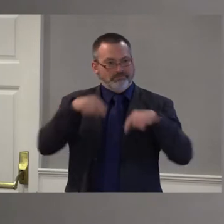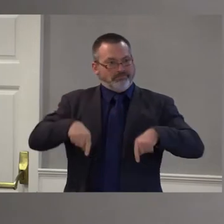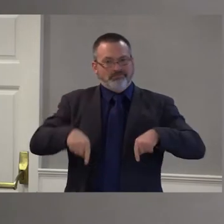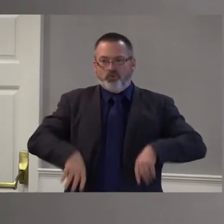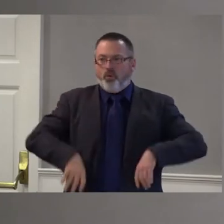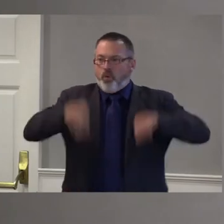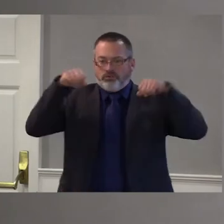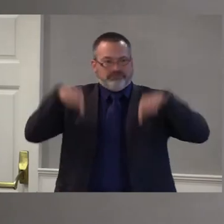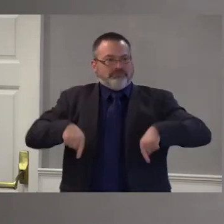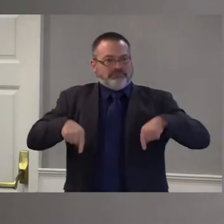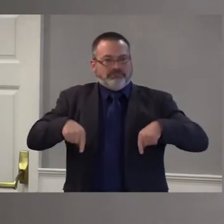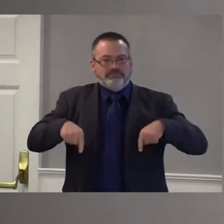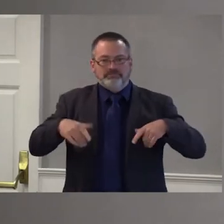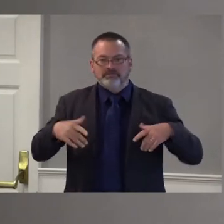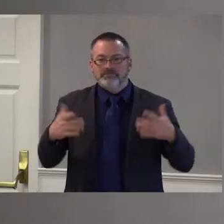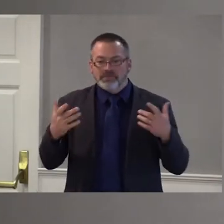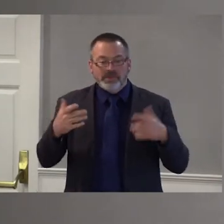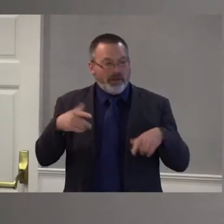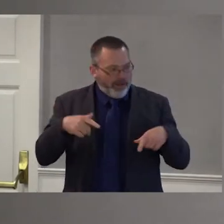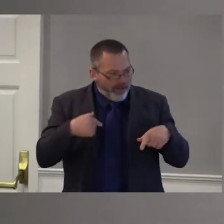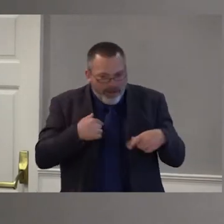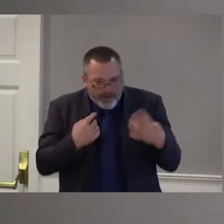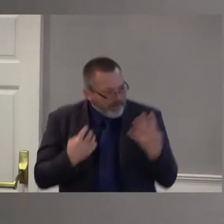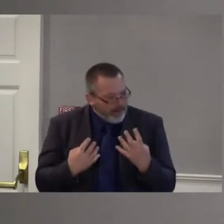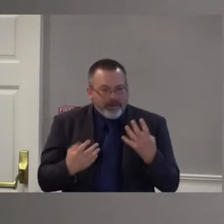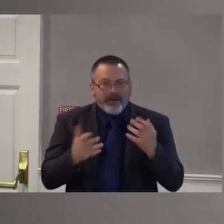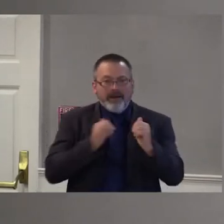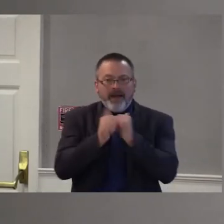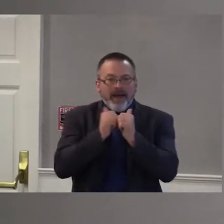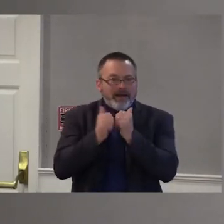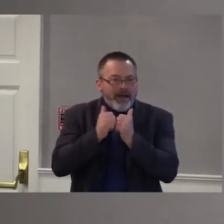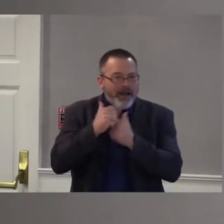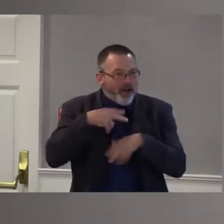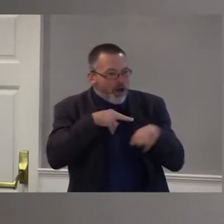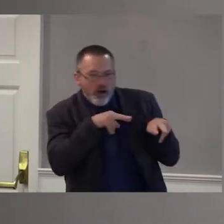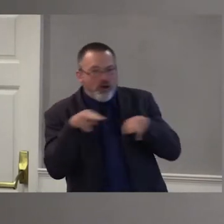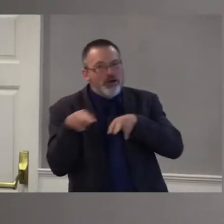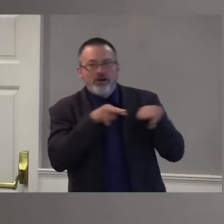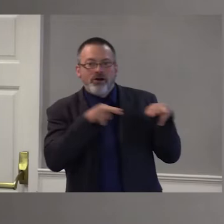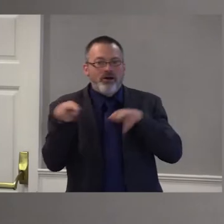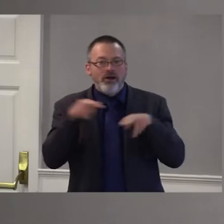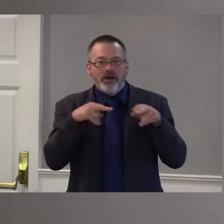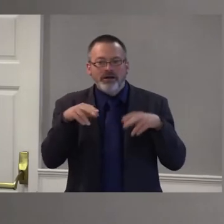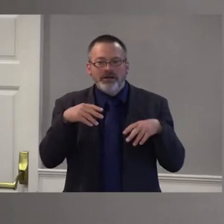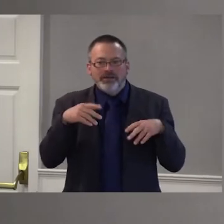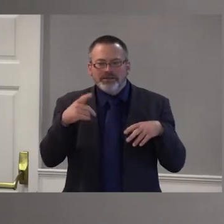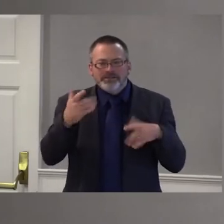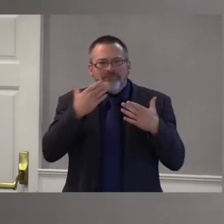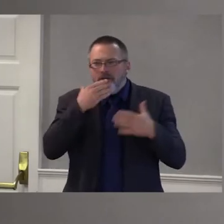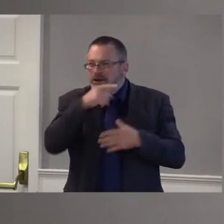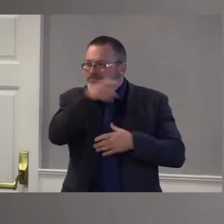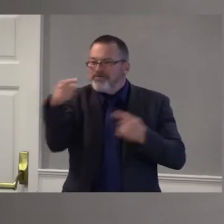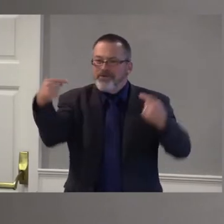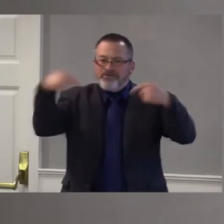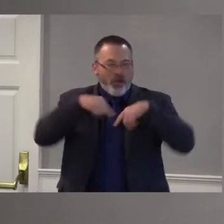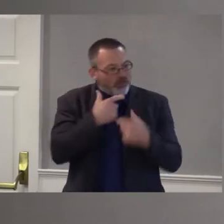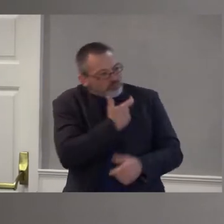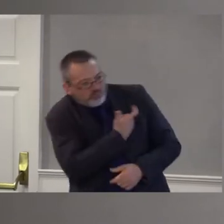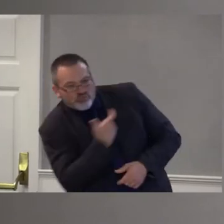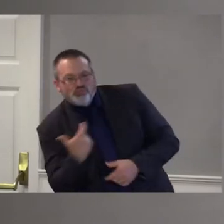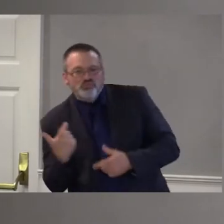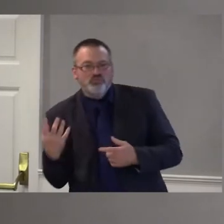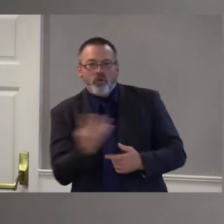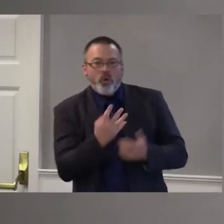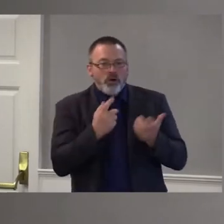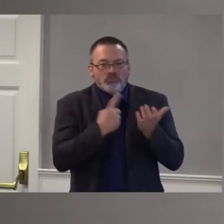the congressional candidates who spoke earlier, and to you all for being here today. As noted in my overly